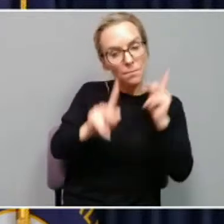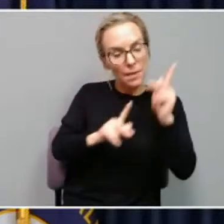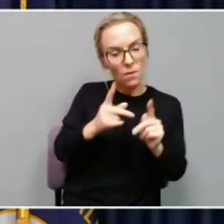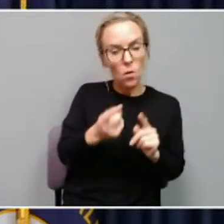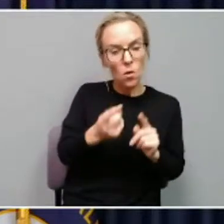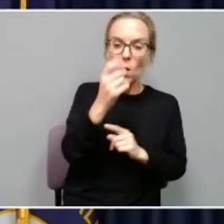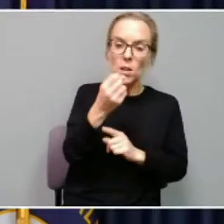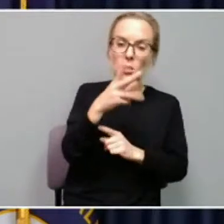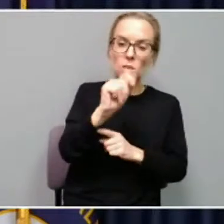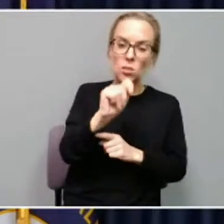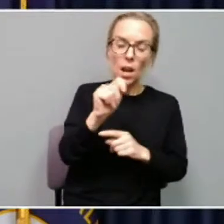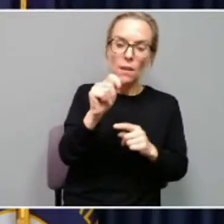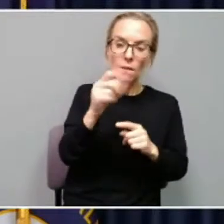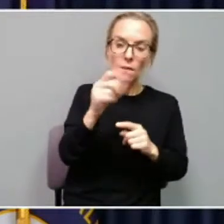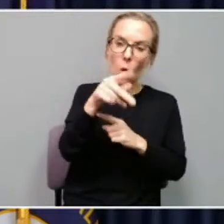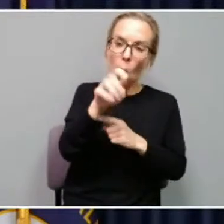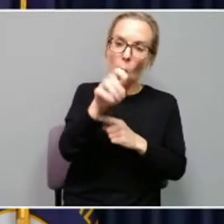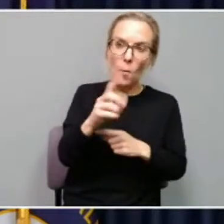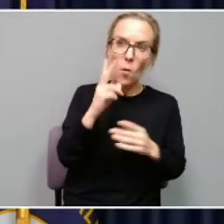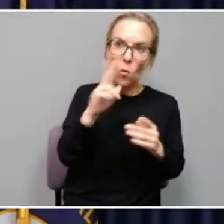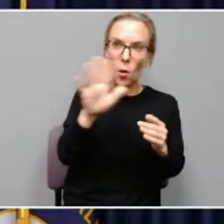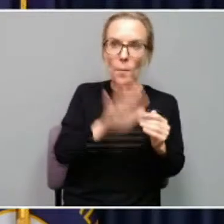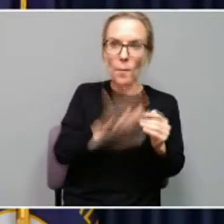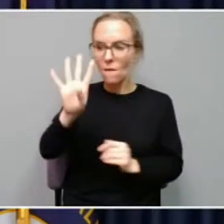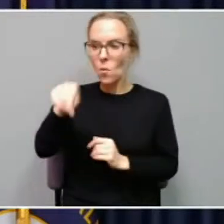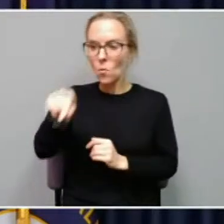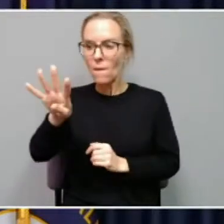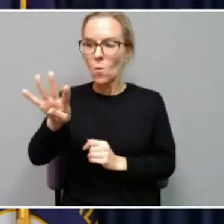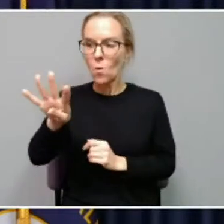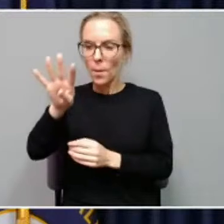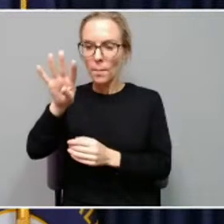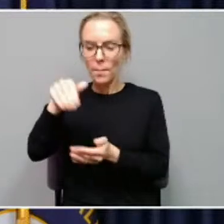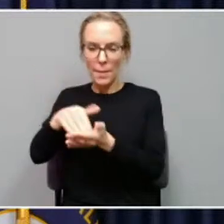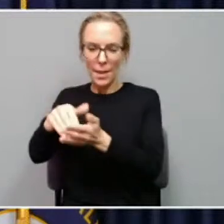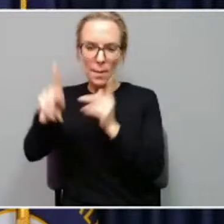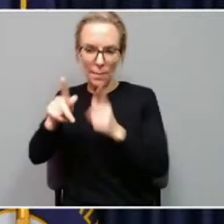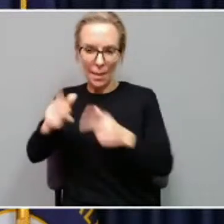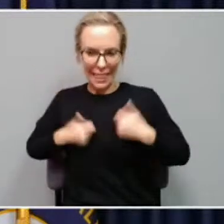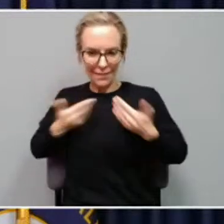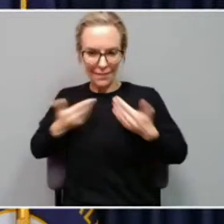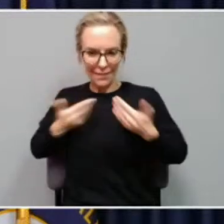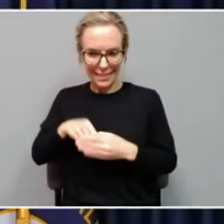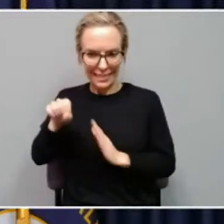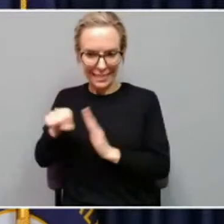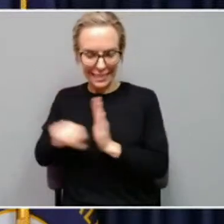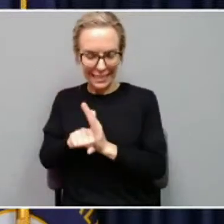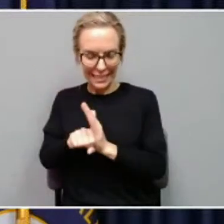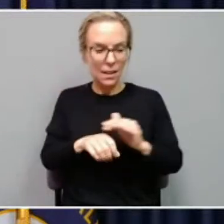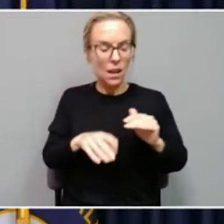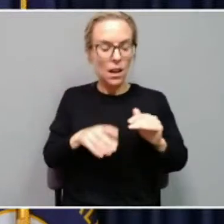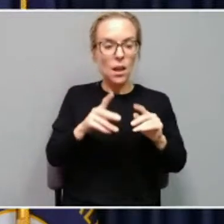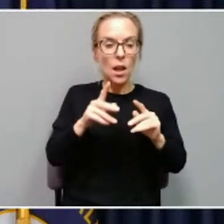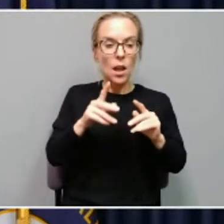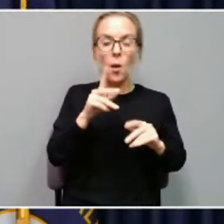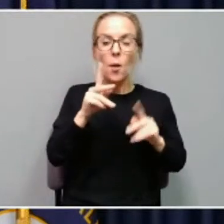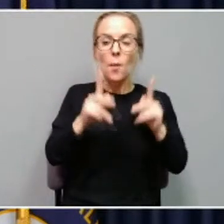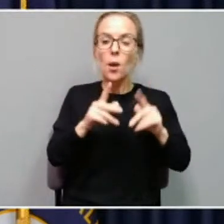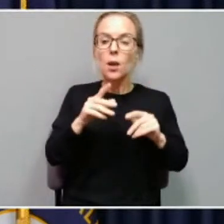you look at what about 4.4 million people total in the state, and folks under 12 not being able to get vaccinated is